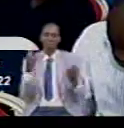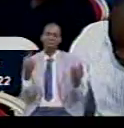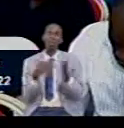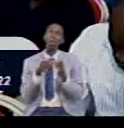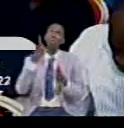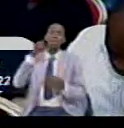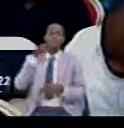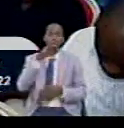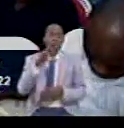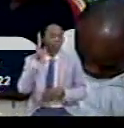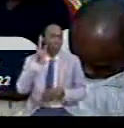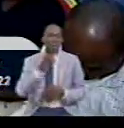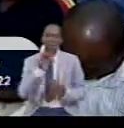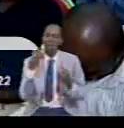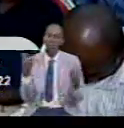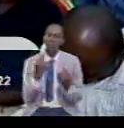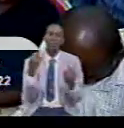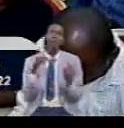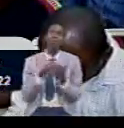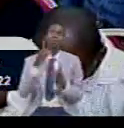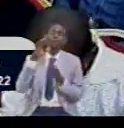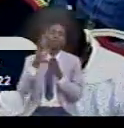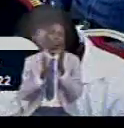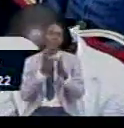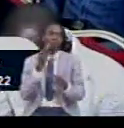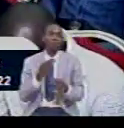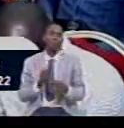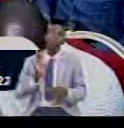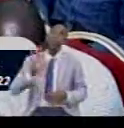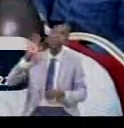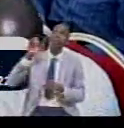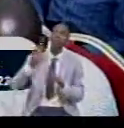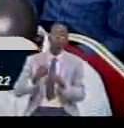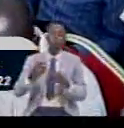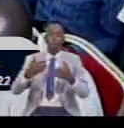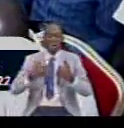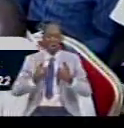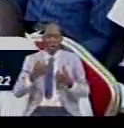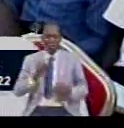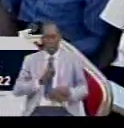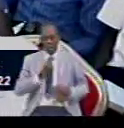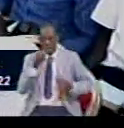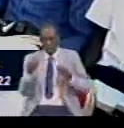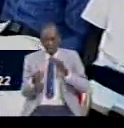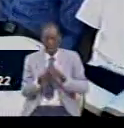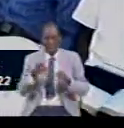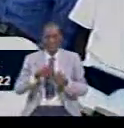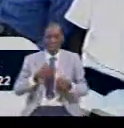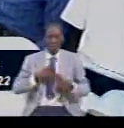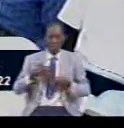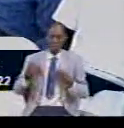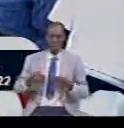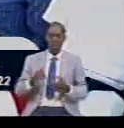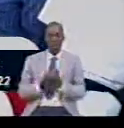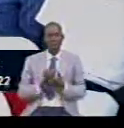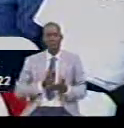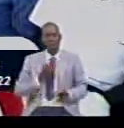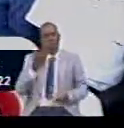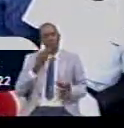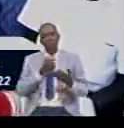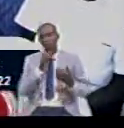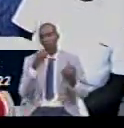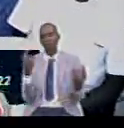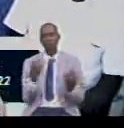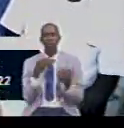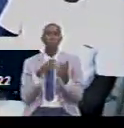will not sin. Thy word have I hid in my heart, that I might not sin against thee. Romans chapter